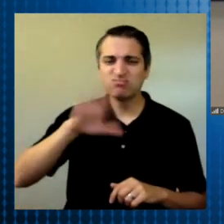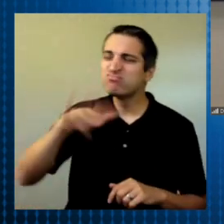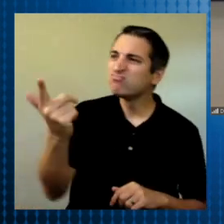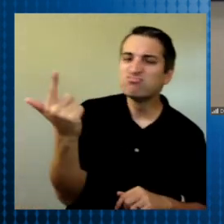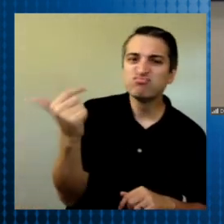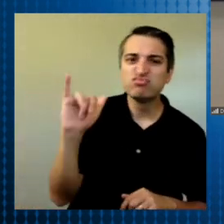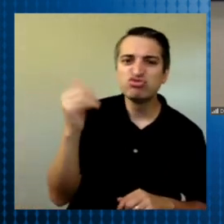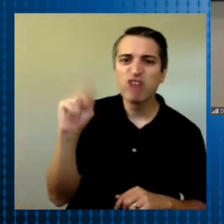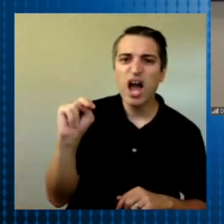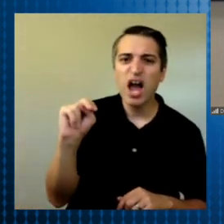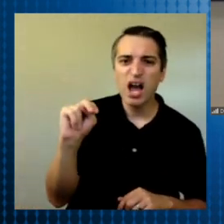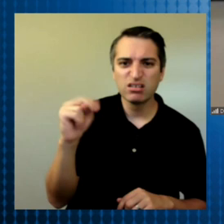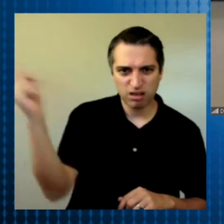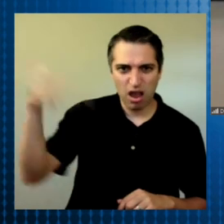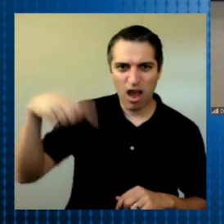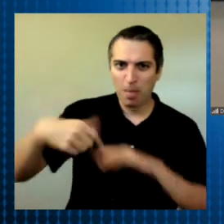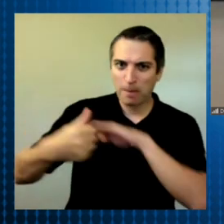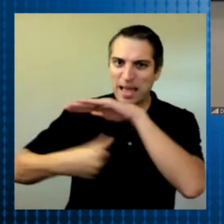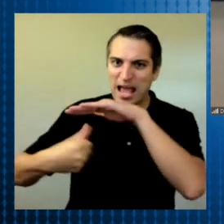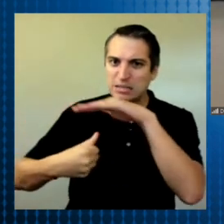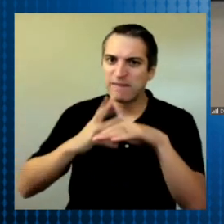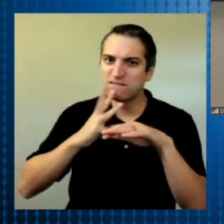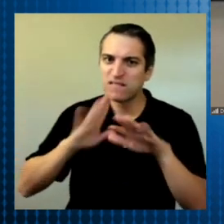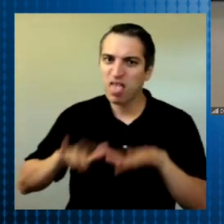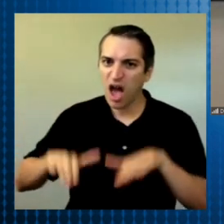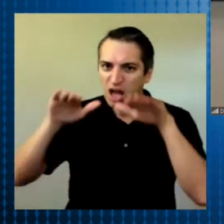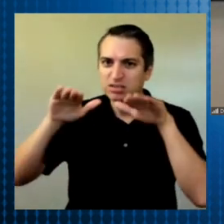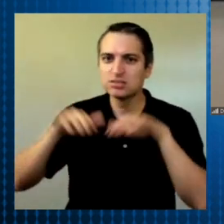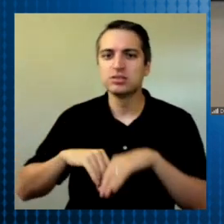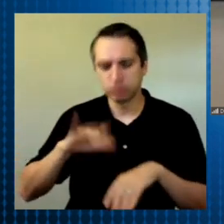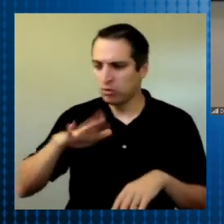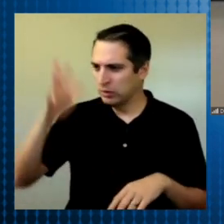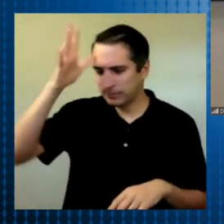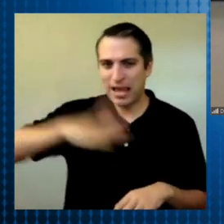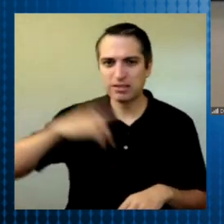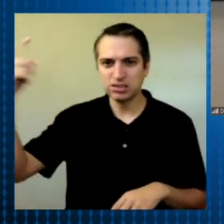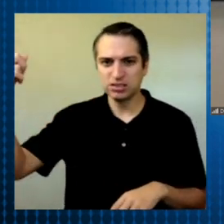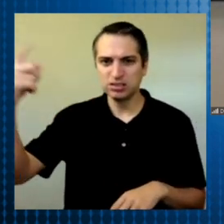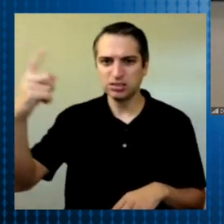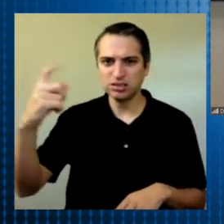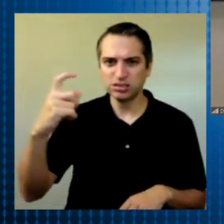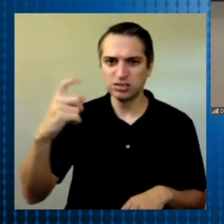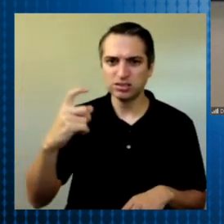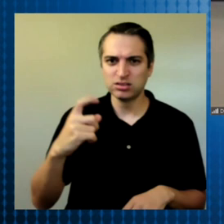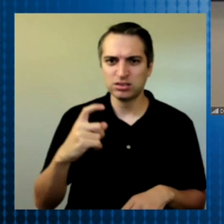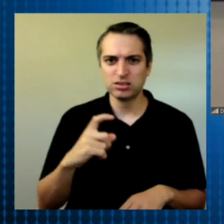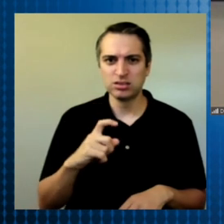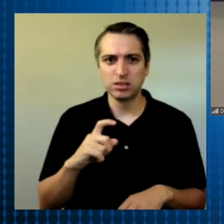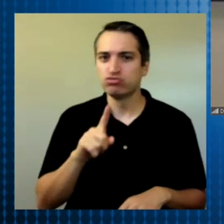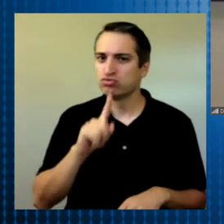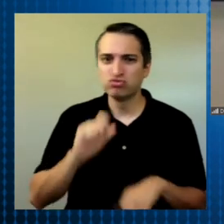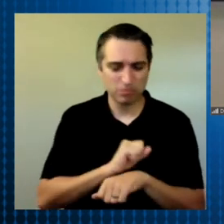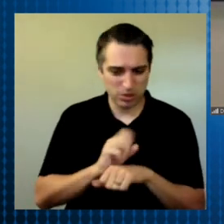quick. The basement done flooded. So he come downstairs Saturday morning. You know, he go downstairs, and sure enough, there's water